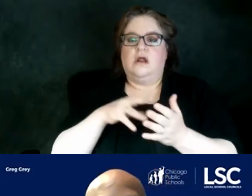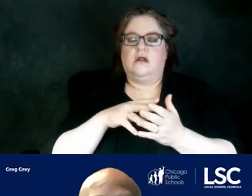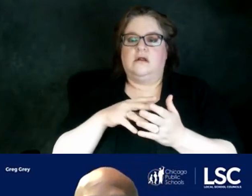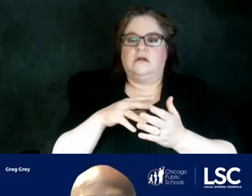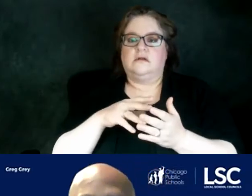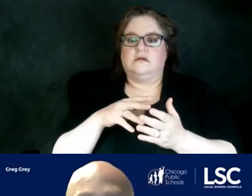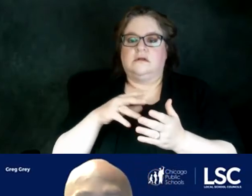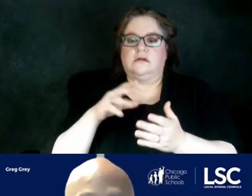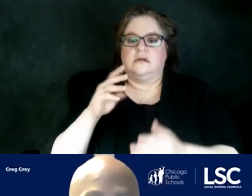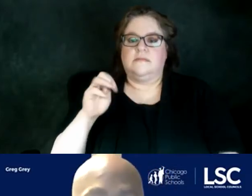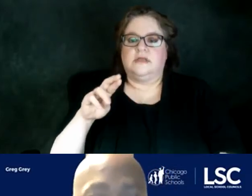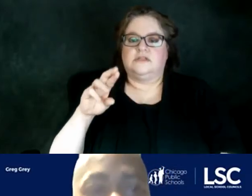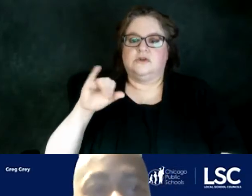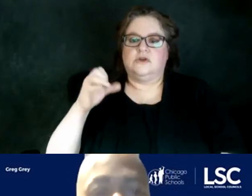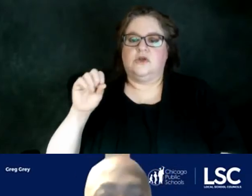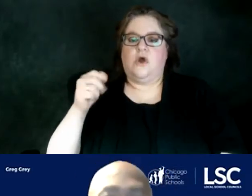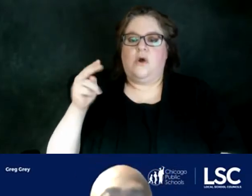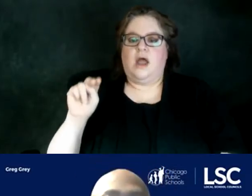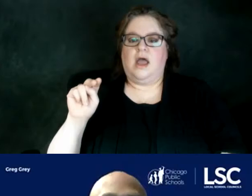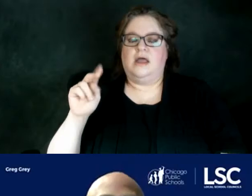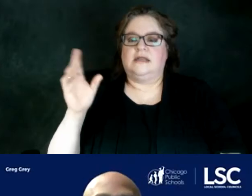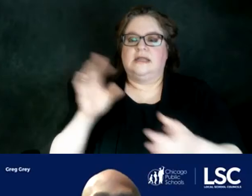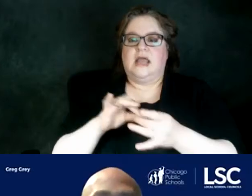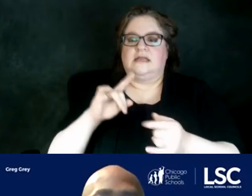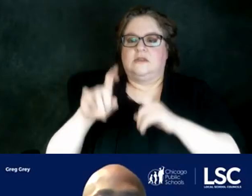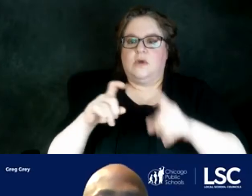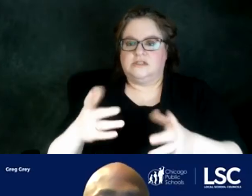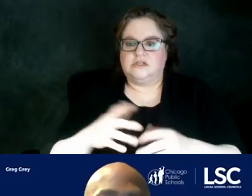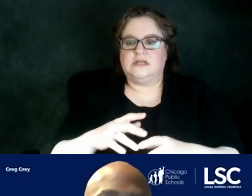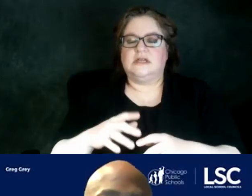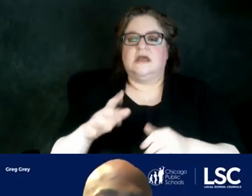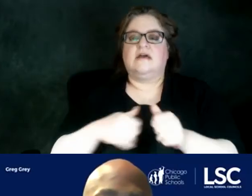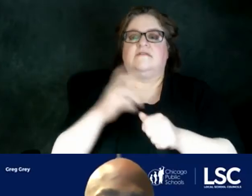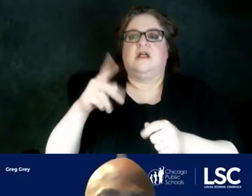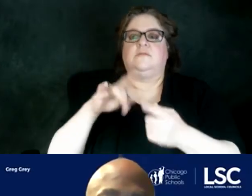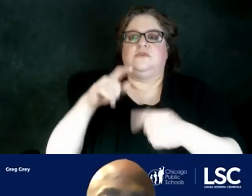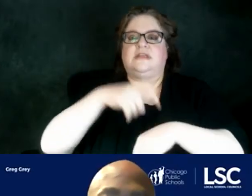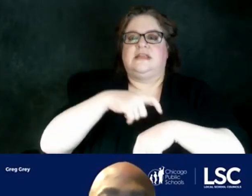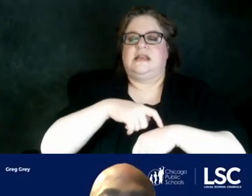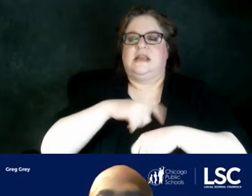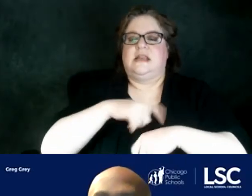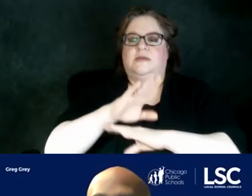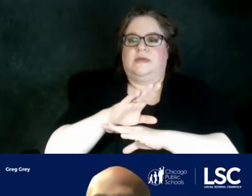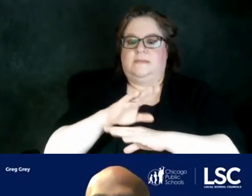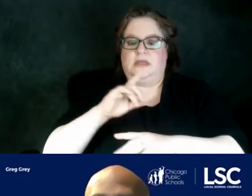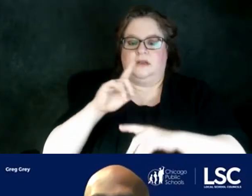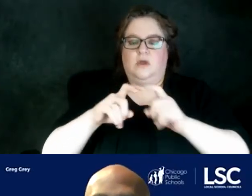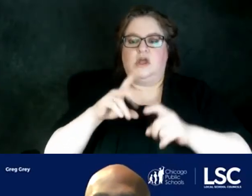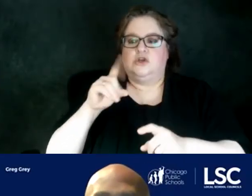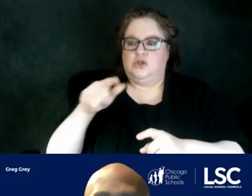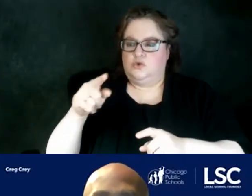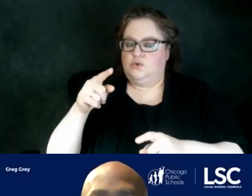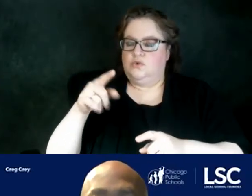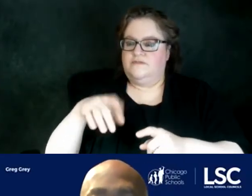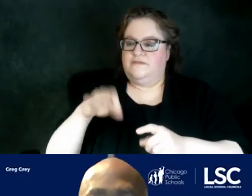Mr. Johan Connect. The question was, a follow-up to the time commitment question, do you find